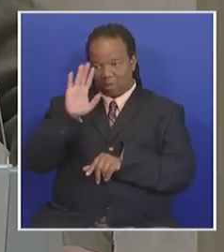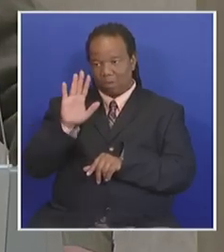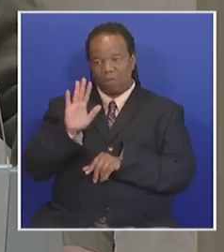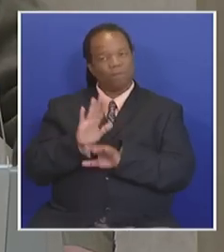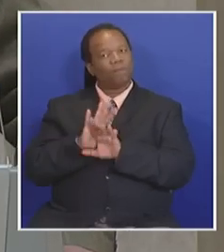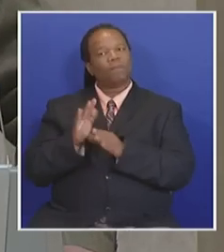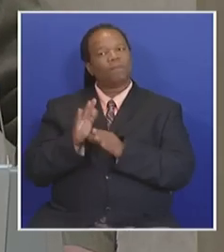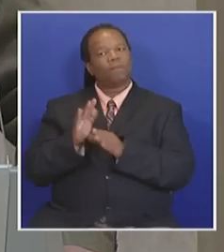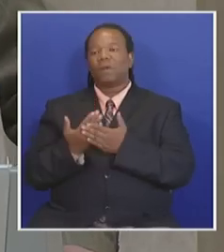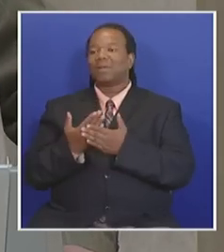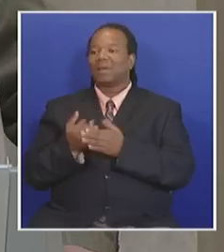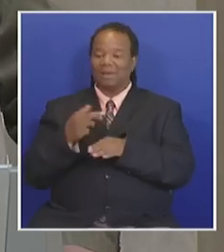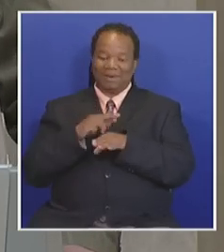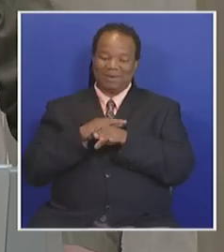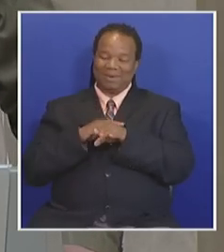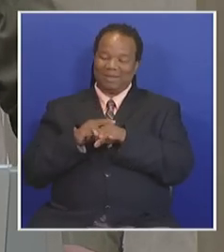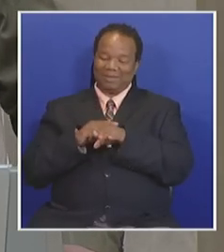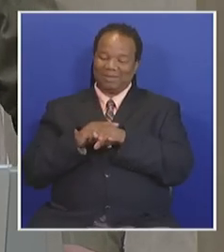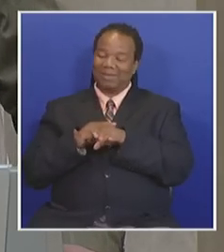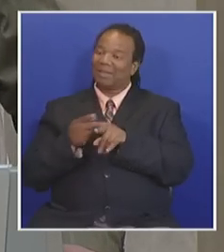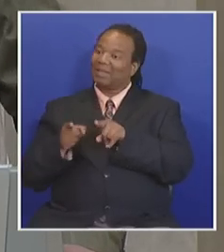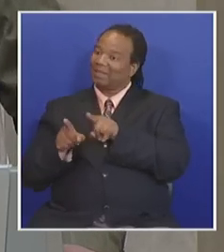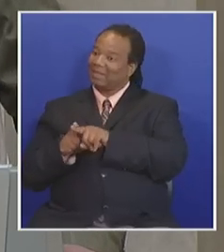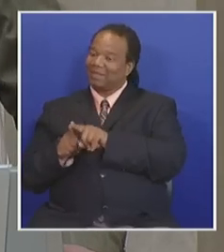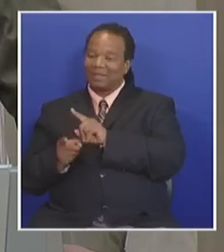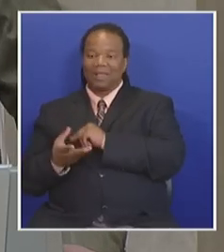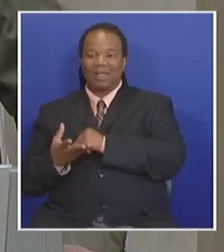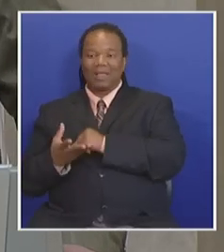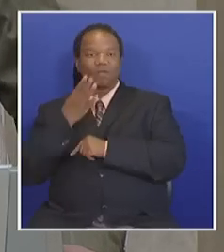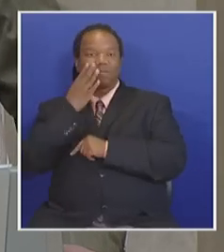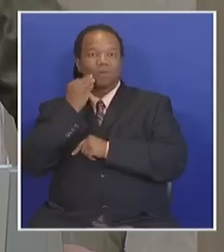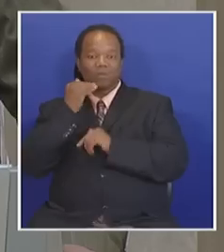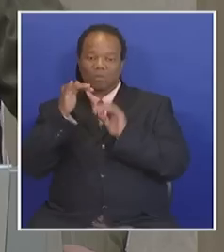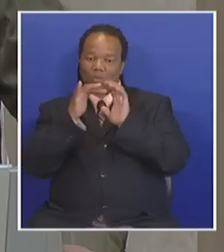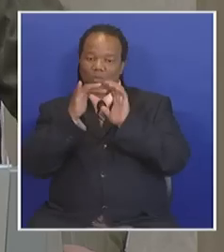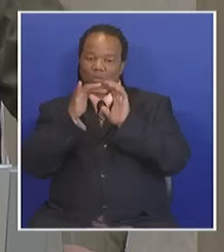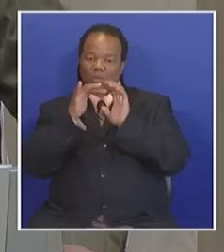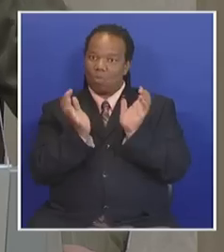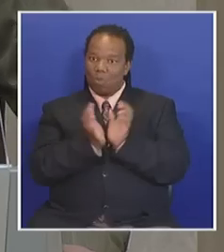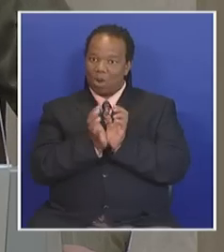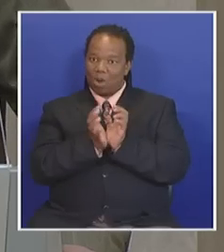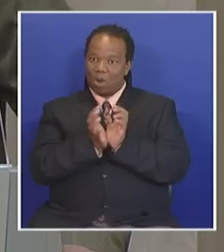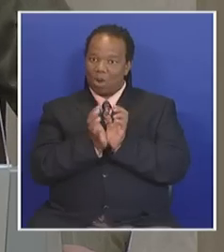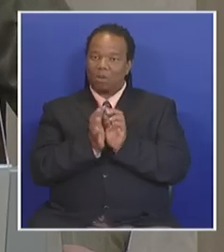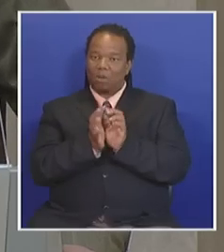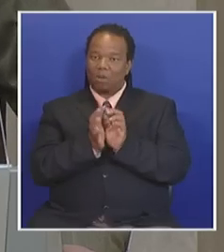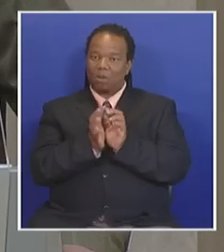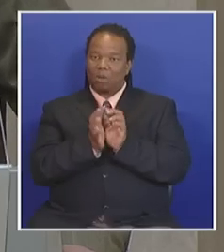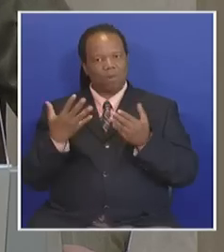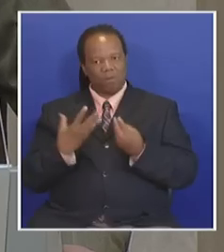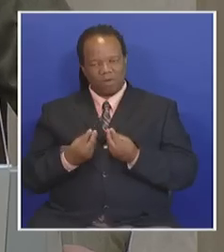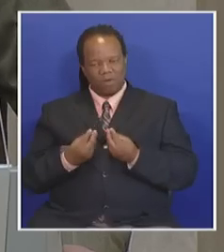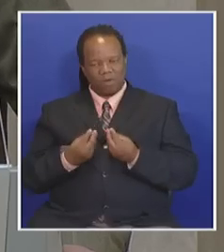which everyone in the world today is exposed, for or against. We must take sides.